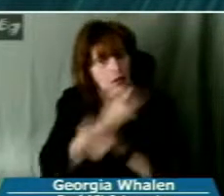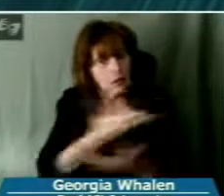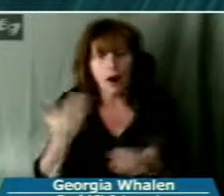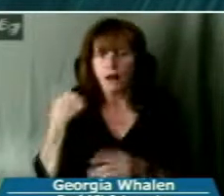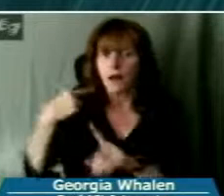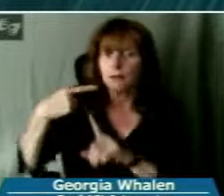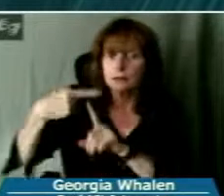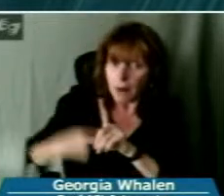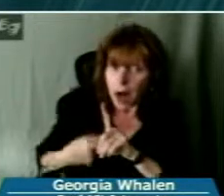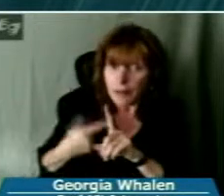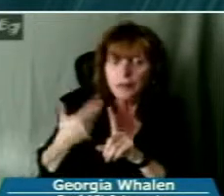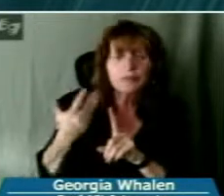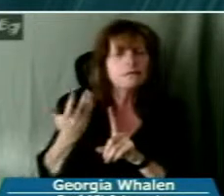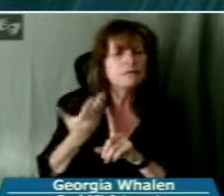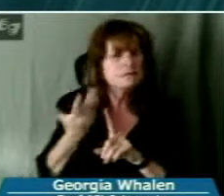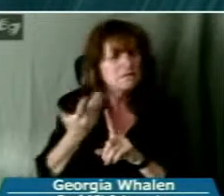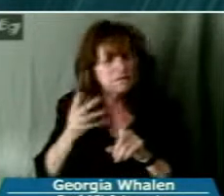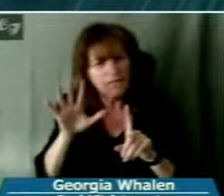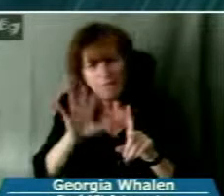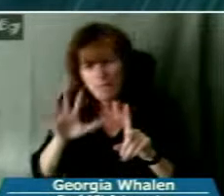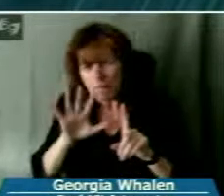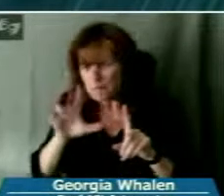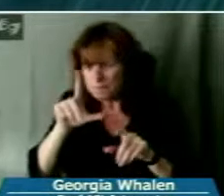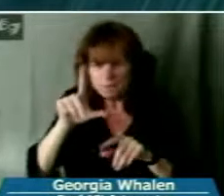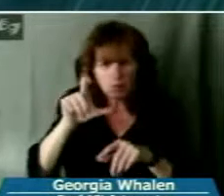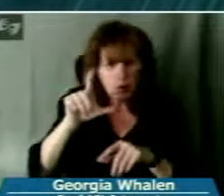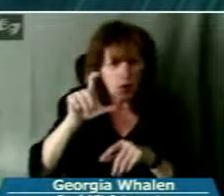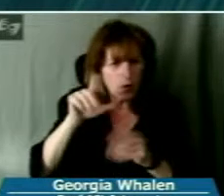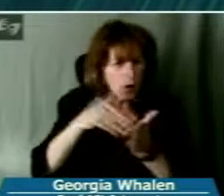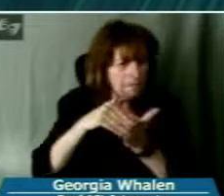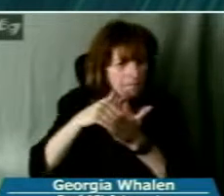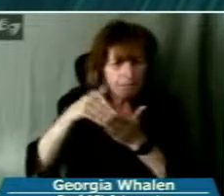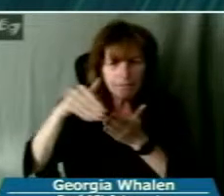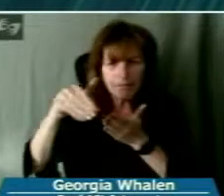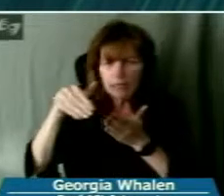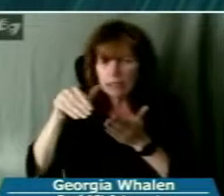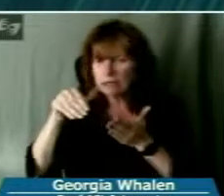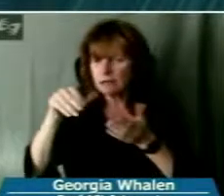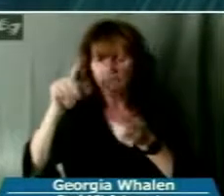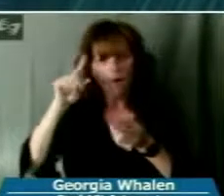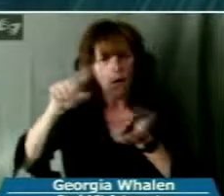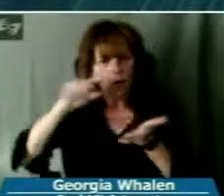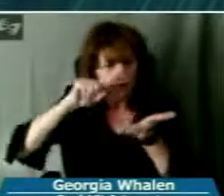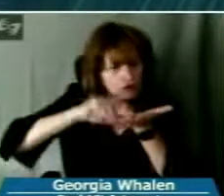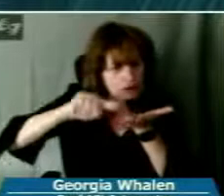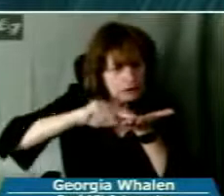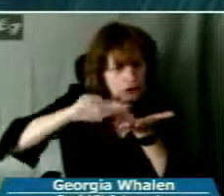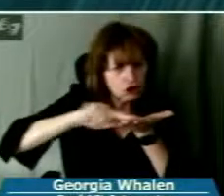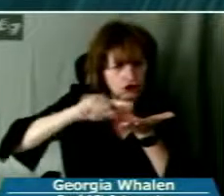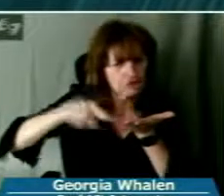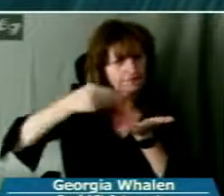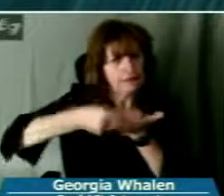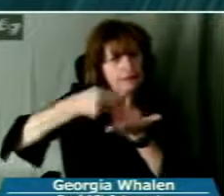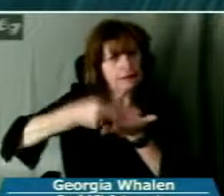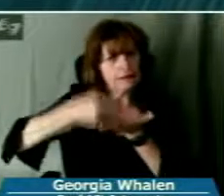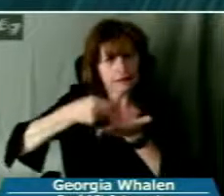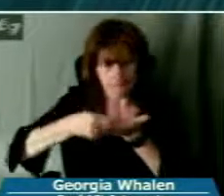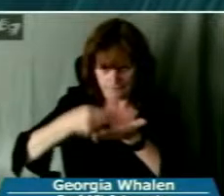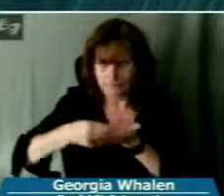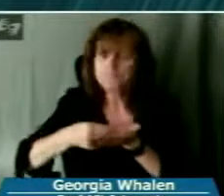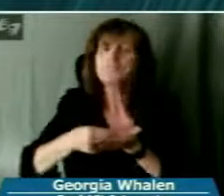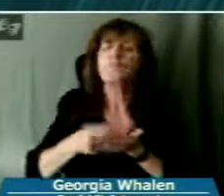million Ontario COVID-19 Rapid Research Fund was going to be put in place, and that's going to be funding towards